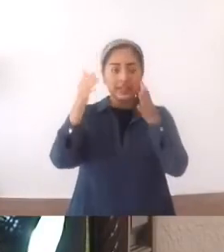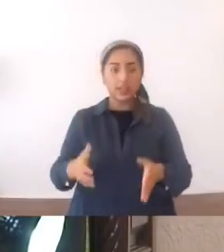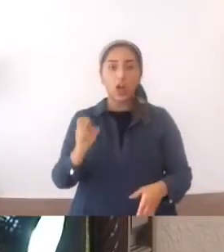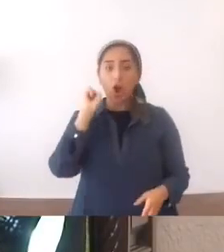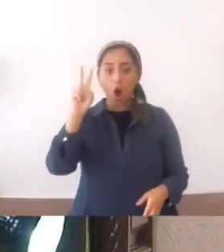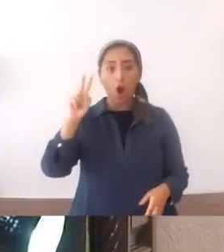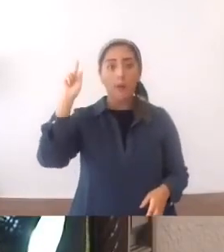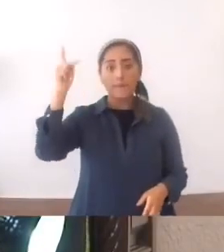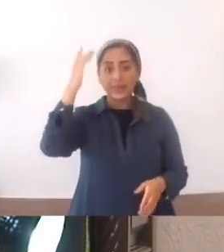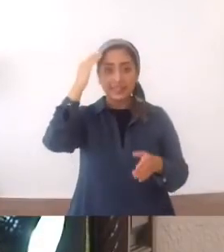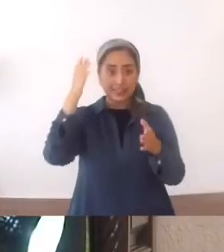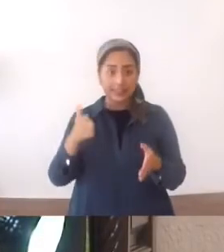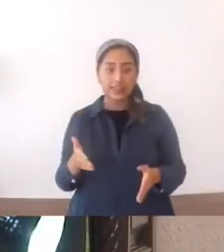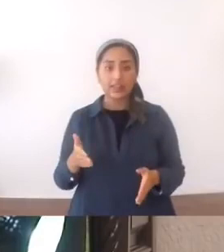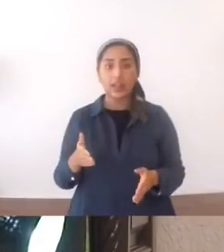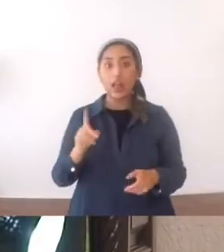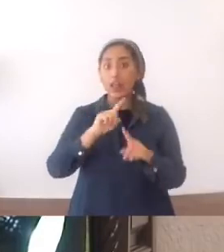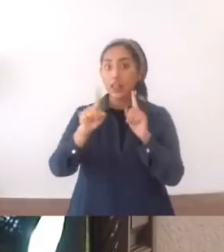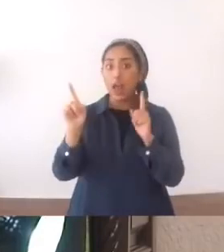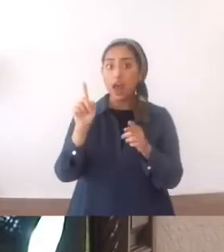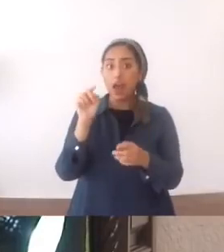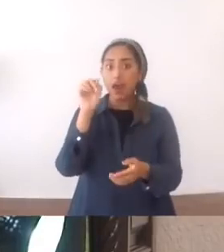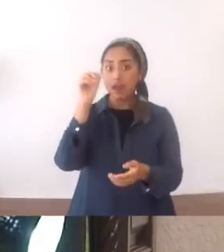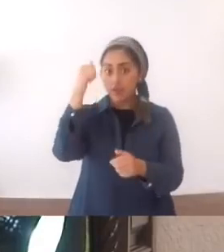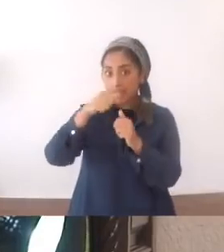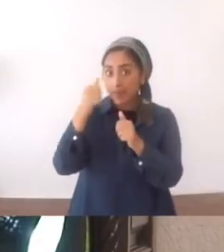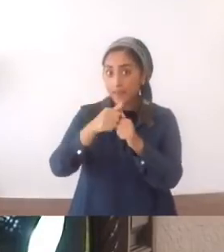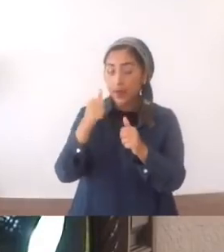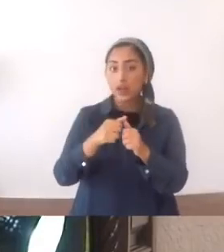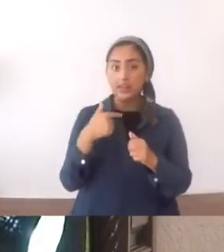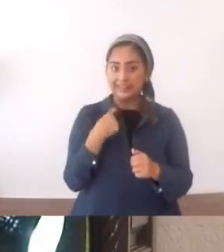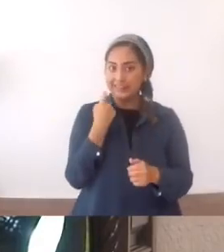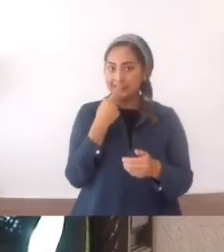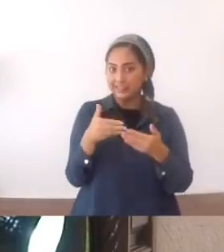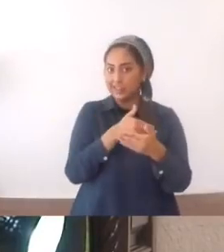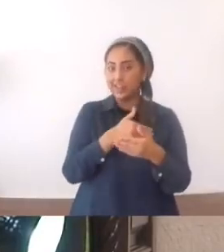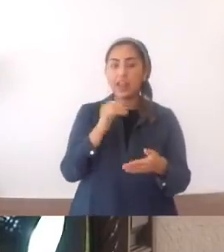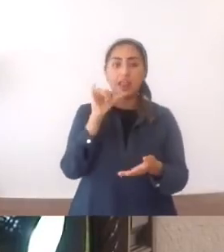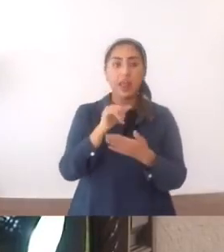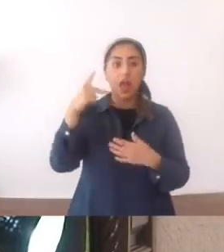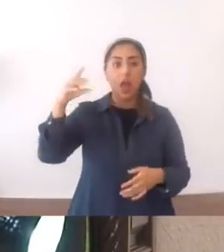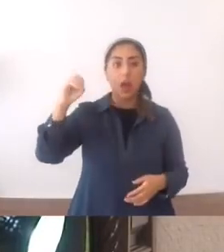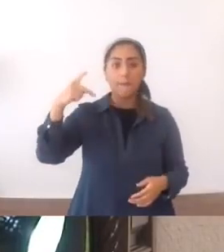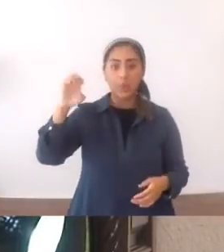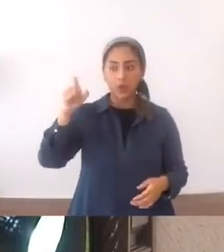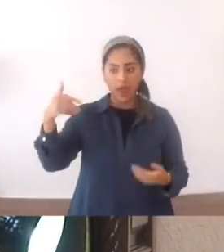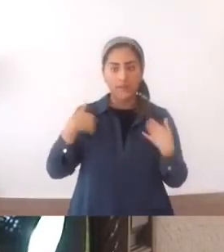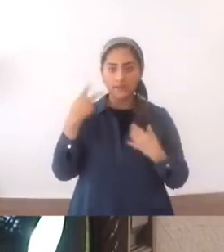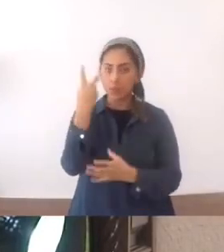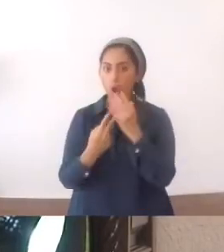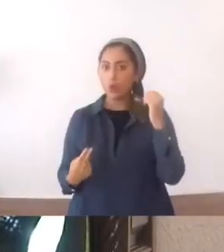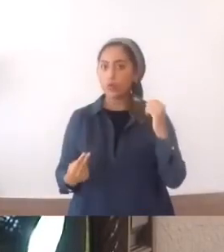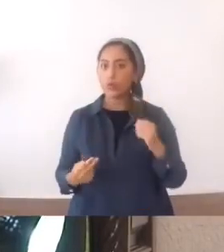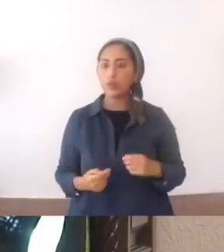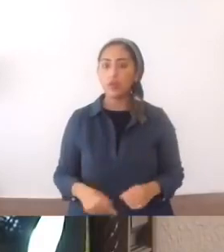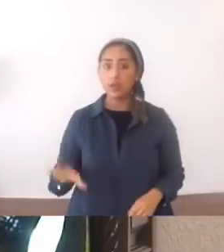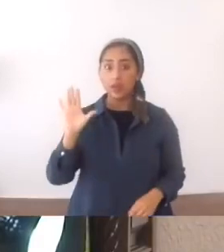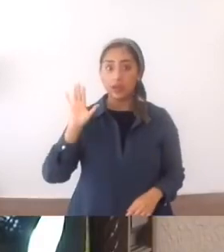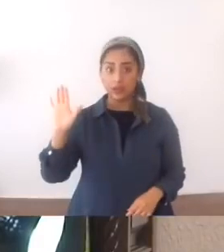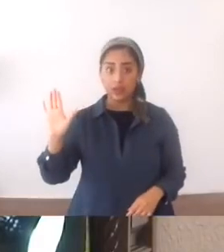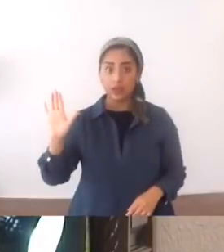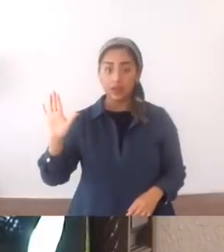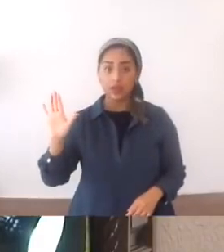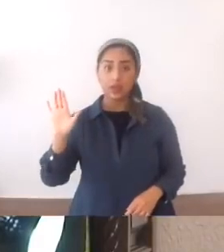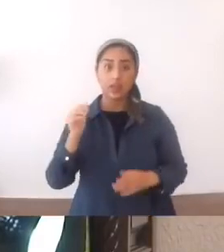no other o religious leader político or que politic recuerda that lo que acabo de remembers mencionar. what I just El mentioned. Papa reúne los dos. The